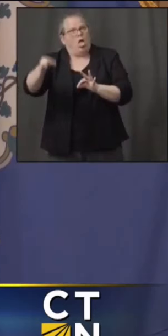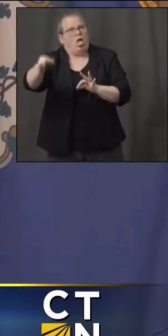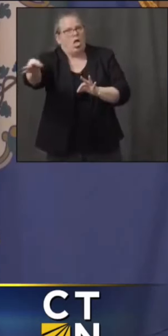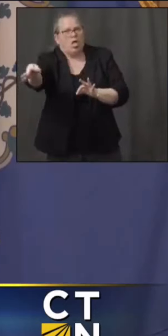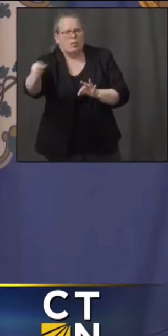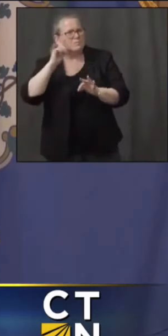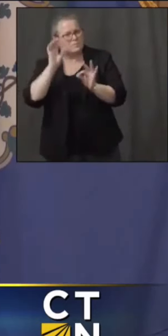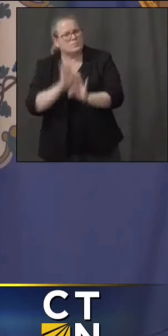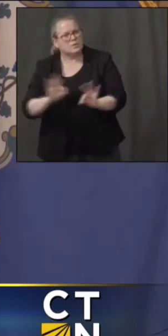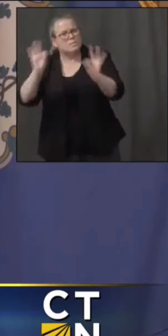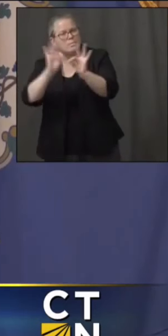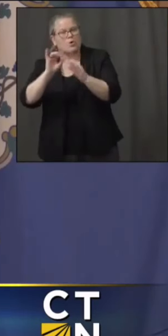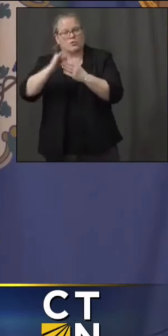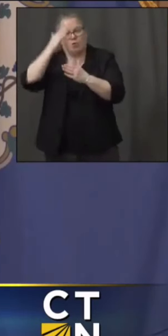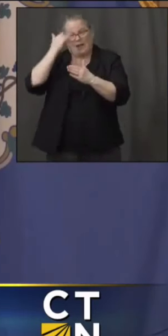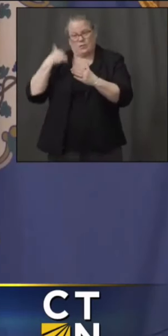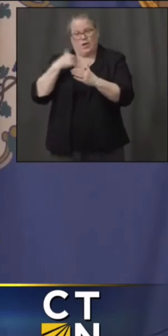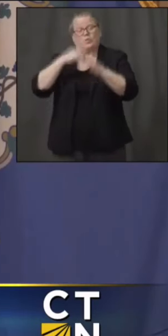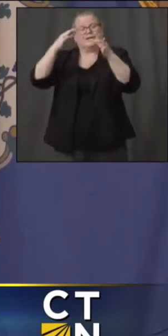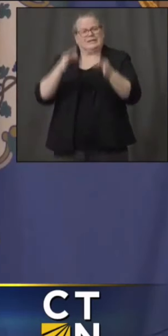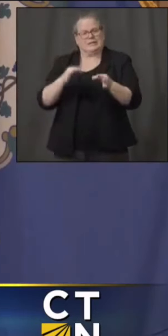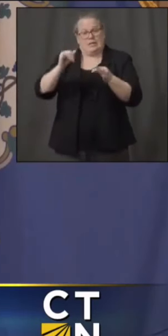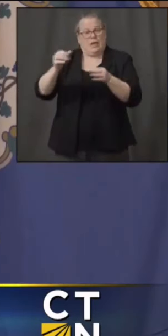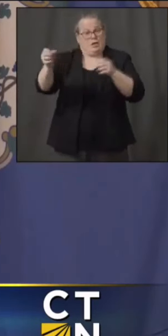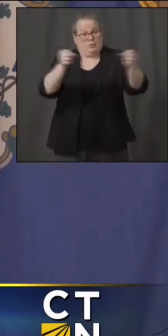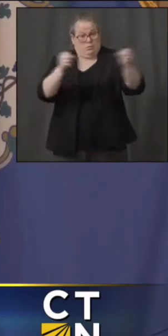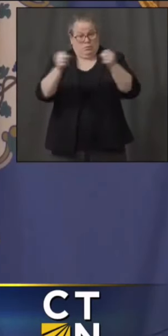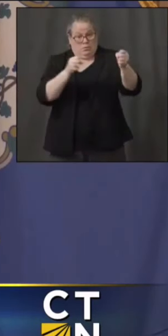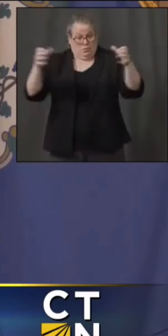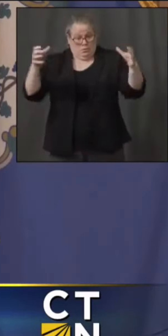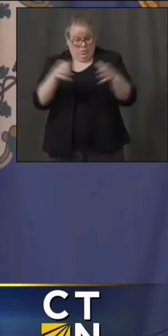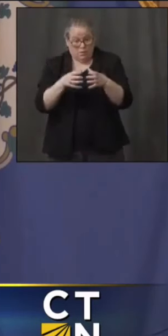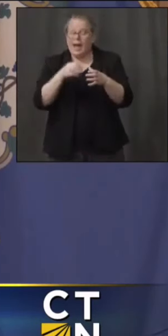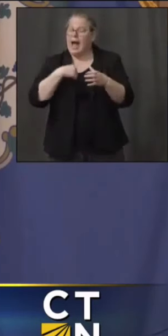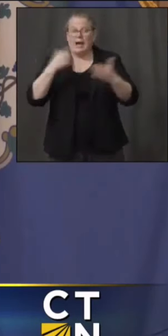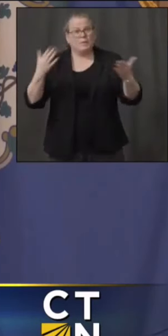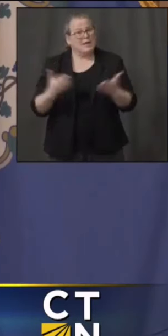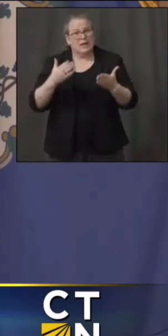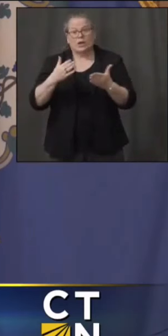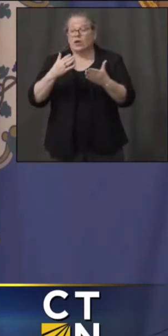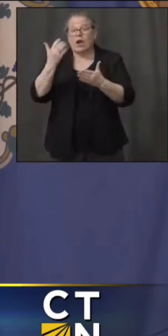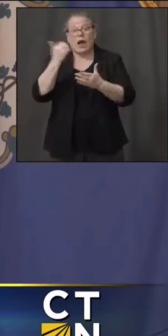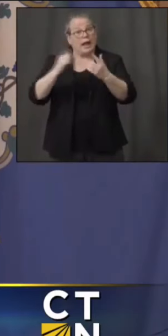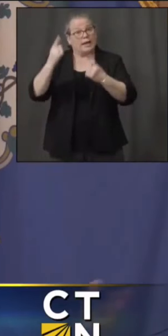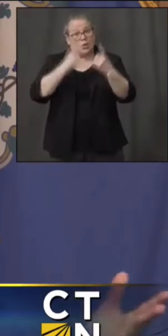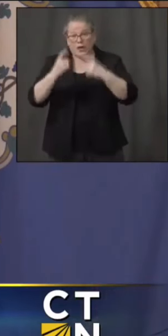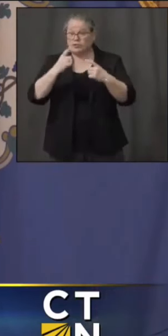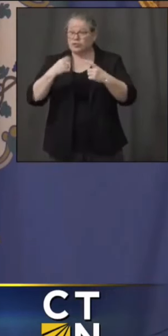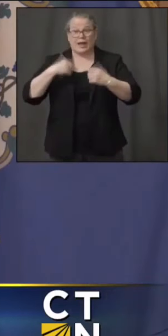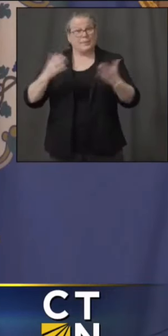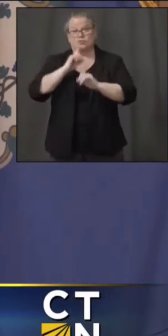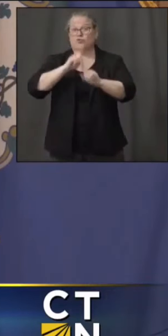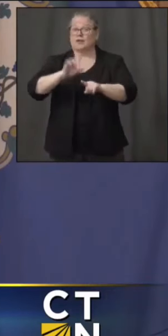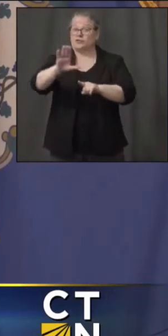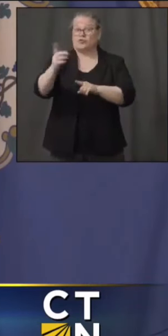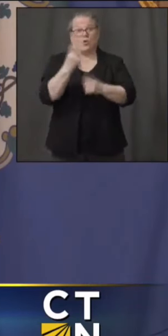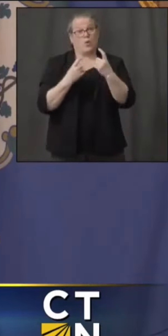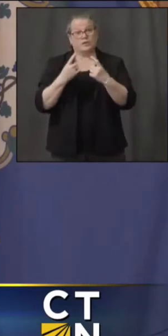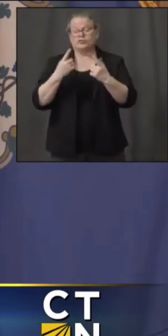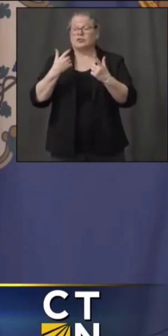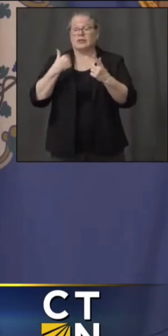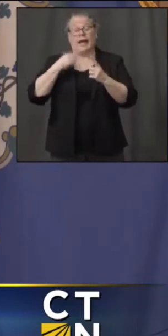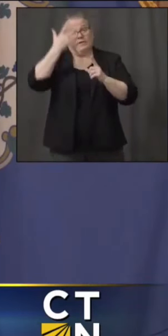we have, here to answer any questions you have, because I'm the person at the end of the day making the call, surrounded by some really smart